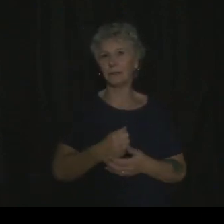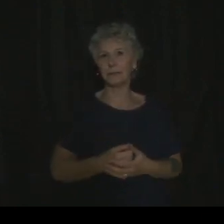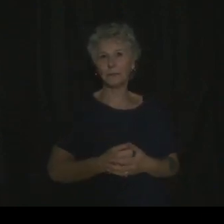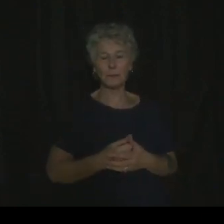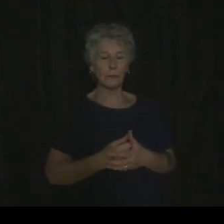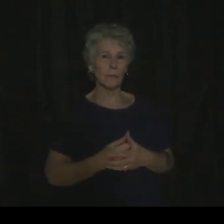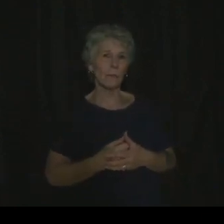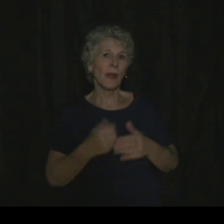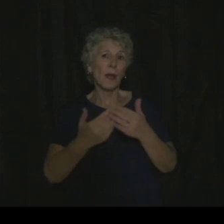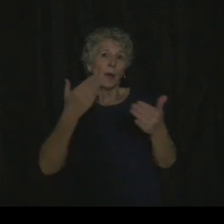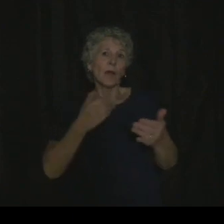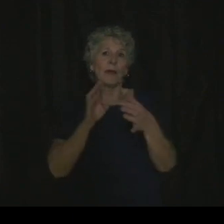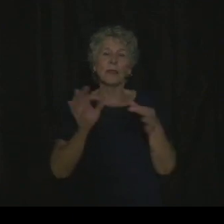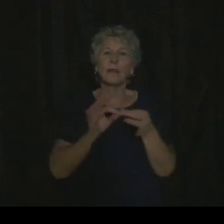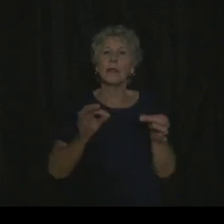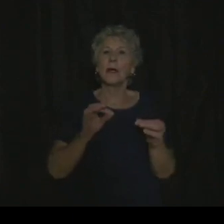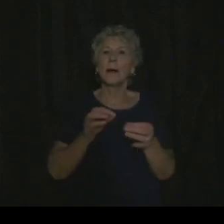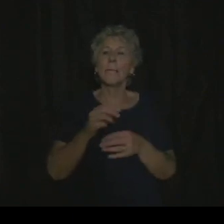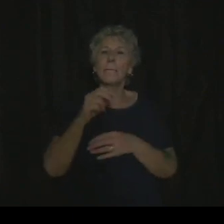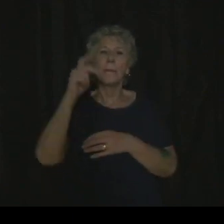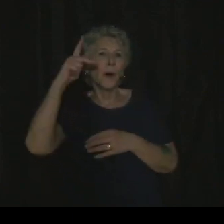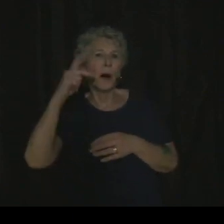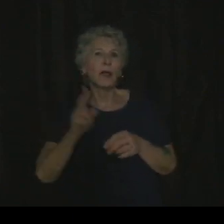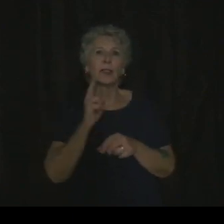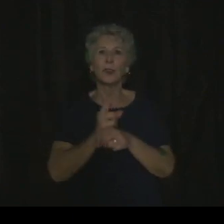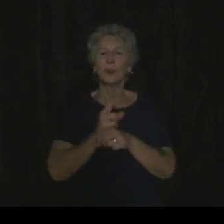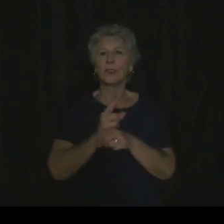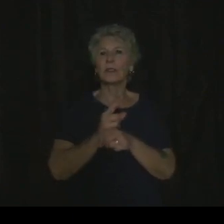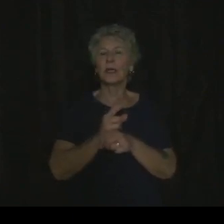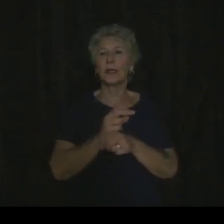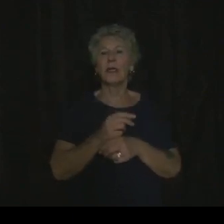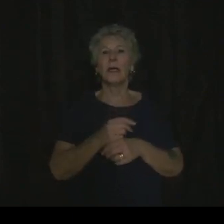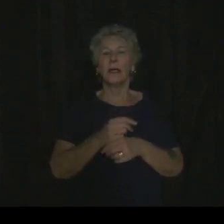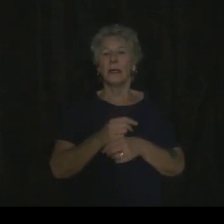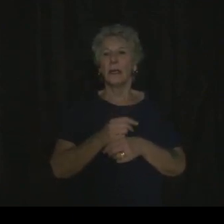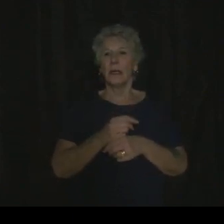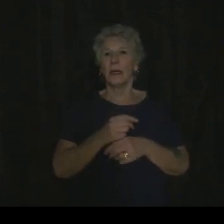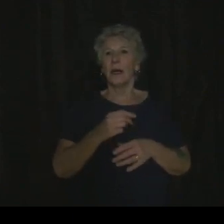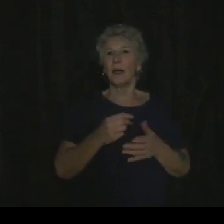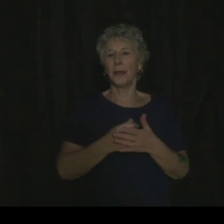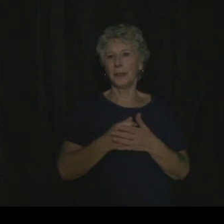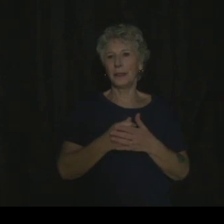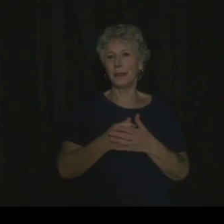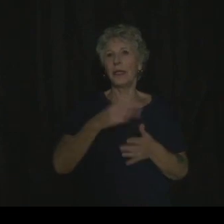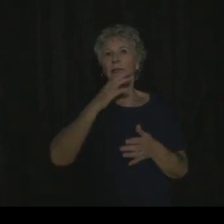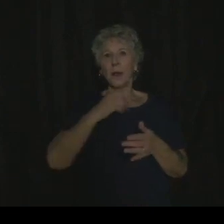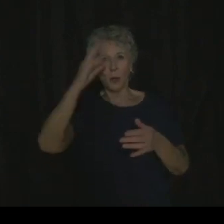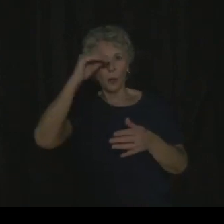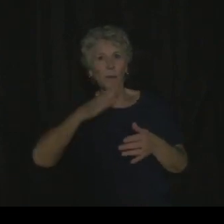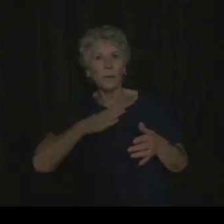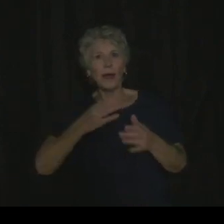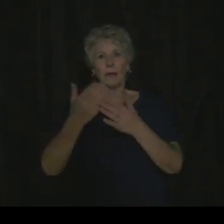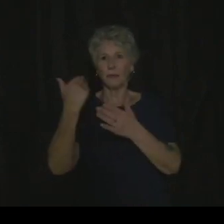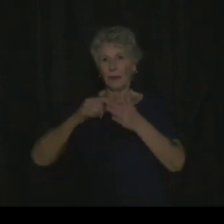Paul uses the patriarchs in the book of Genesis to illustrate how God always keeps his promise. So now